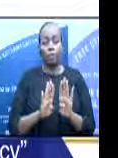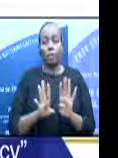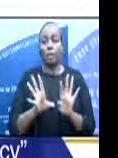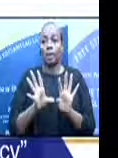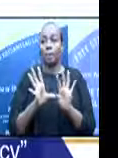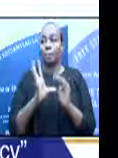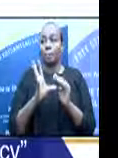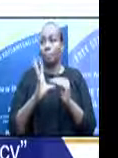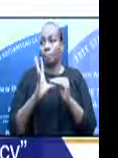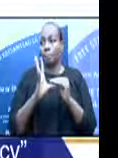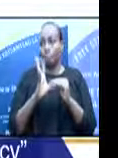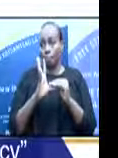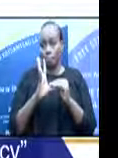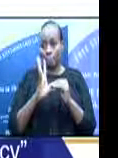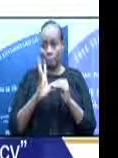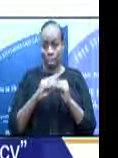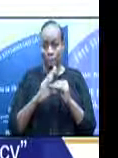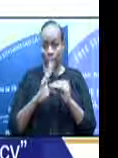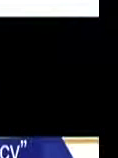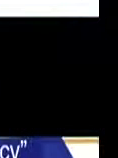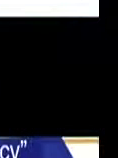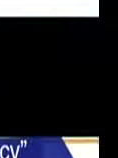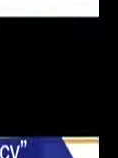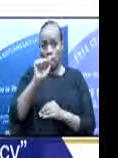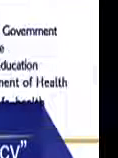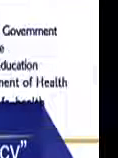Honorable Nanyana, you are not supposed to walk there.